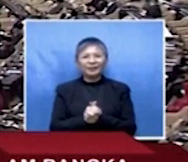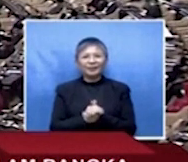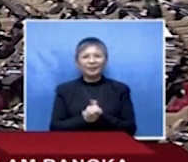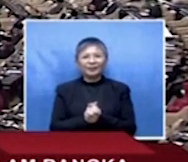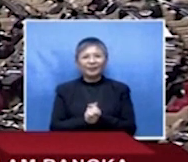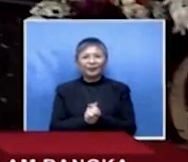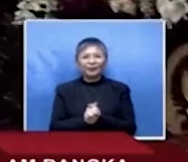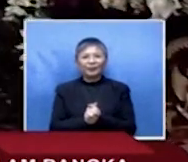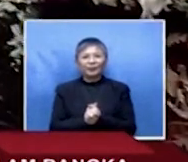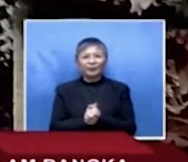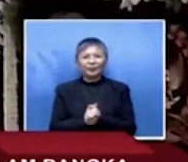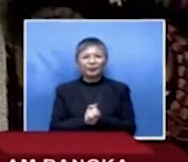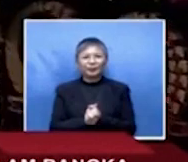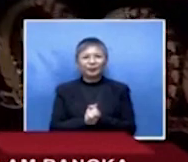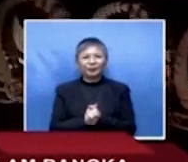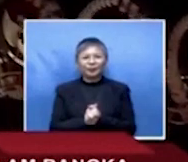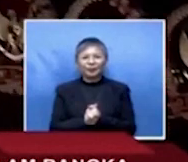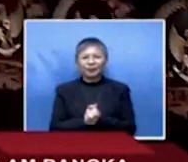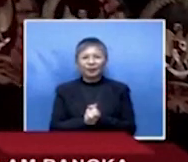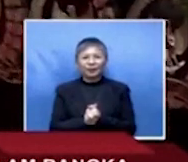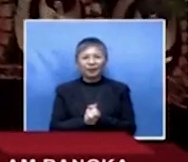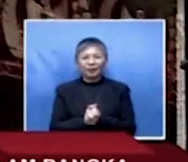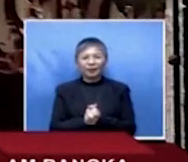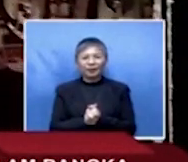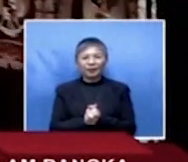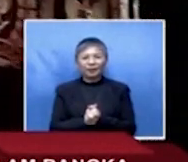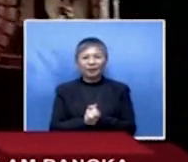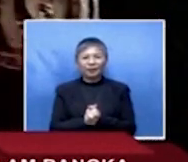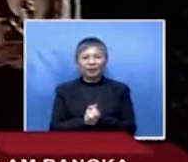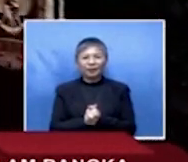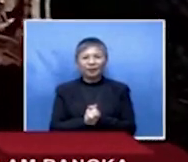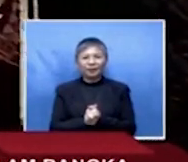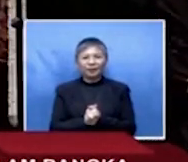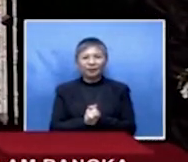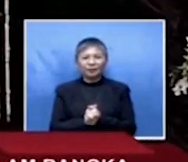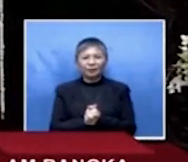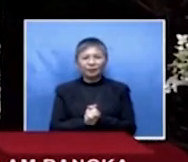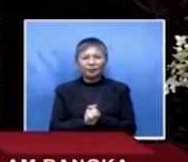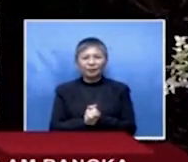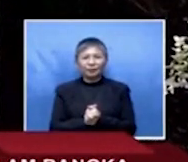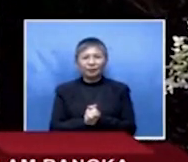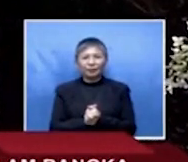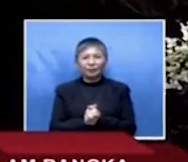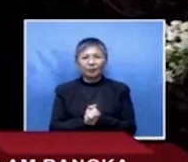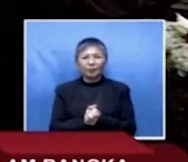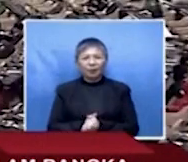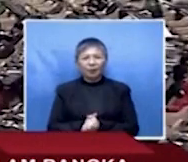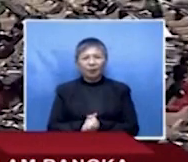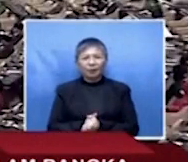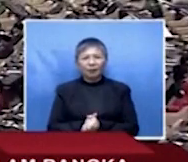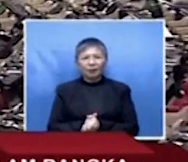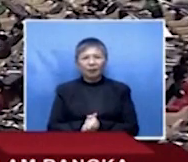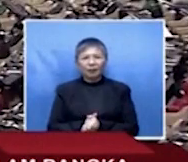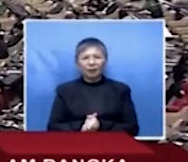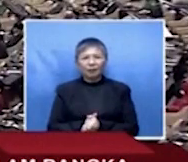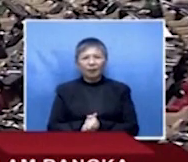major transformation. Widodo makes the remarks in his annual State of the Union speech to the Parliament. Due to the coronavirus precautions,